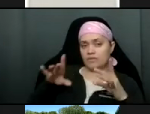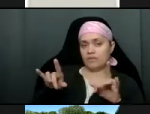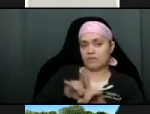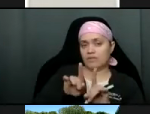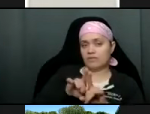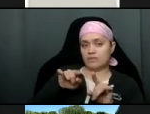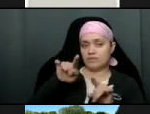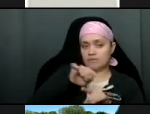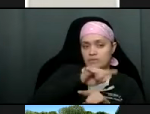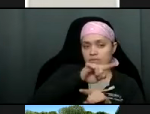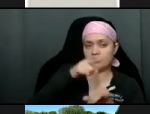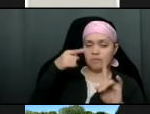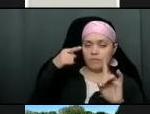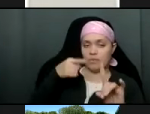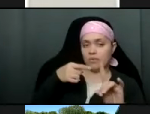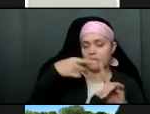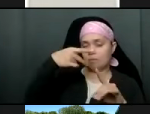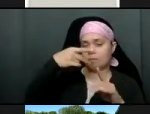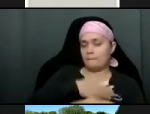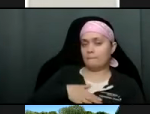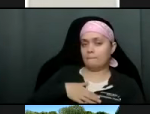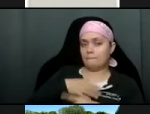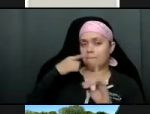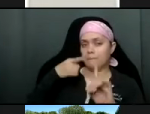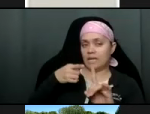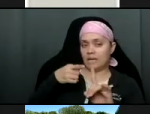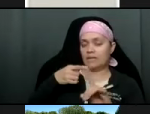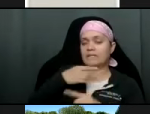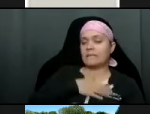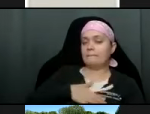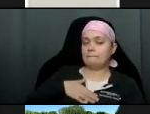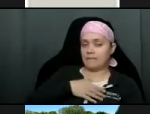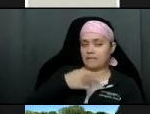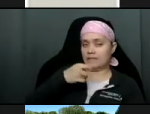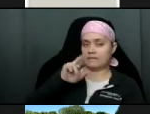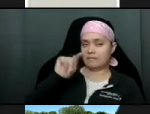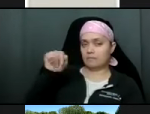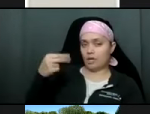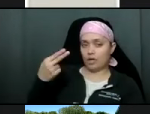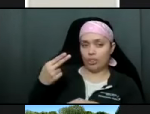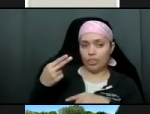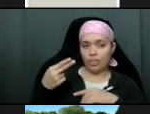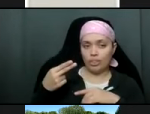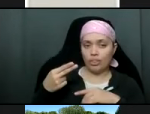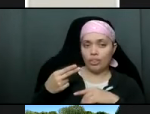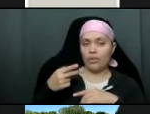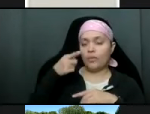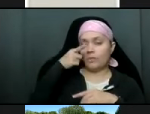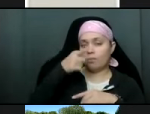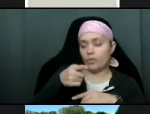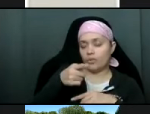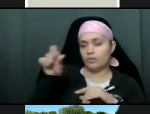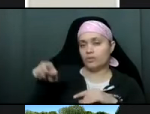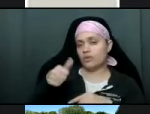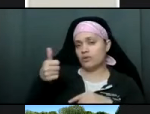going and we point, and P is for point. It's also for please. It's also for Perth. We point to the